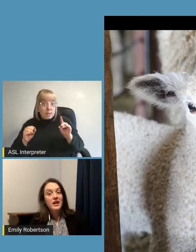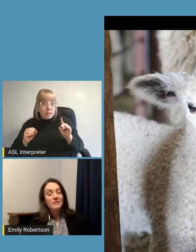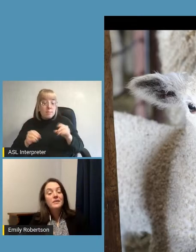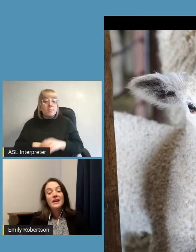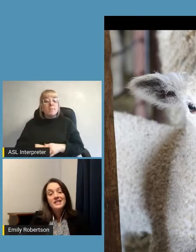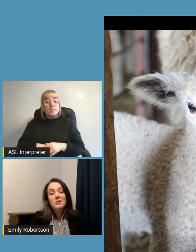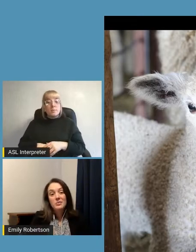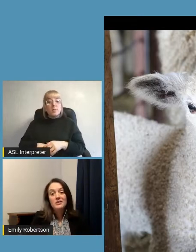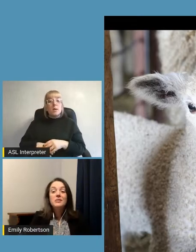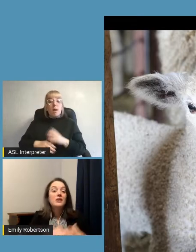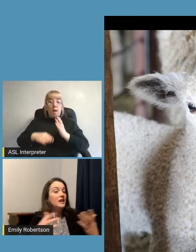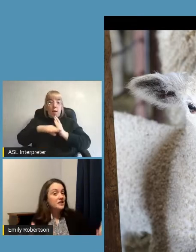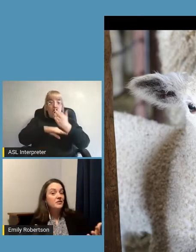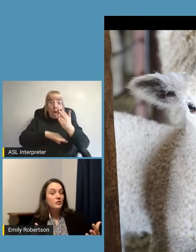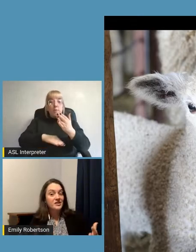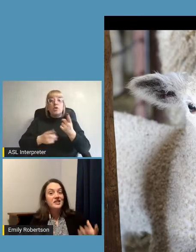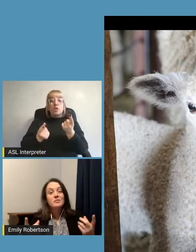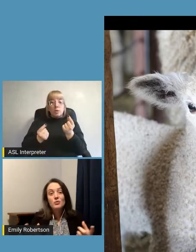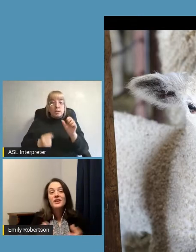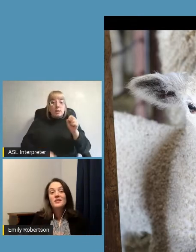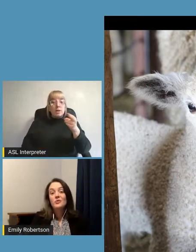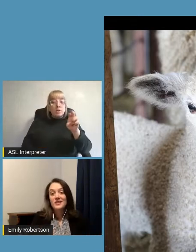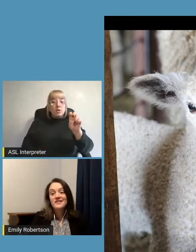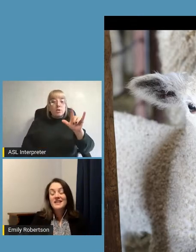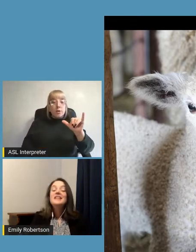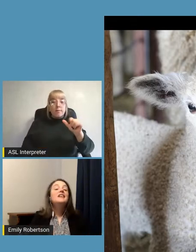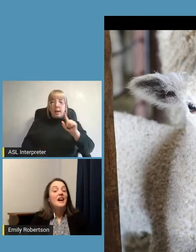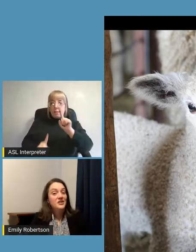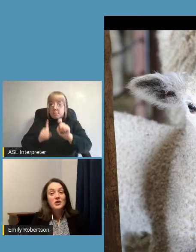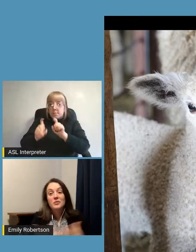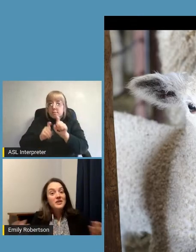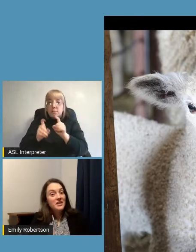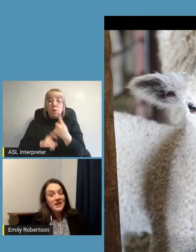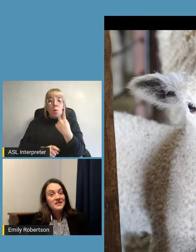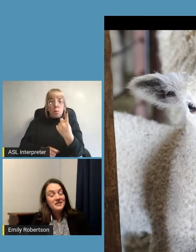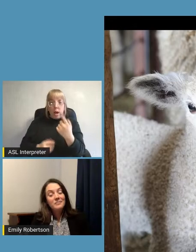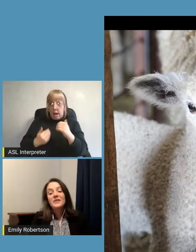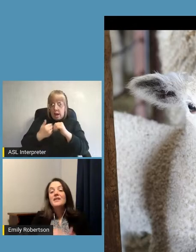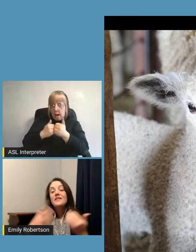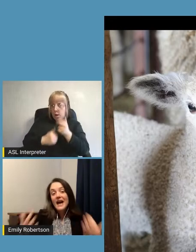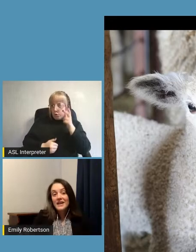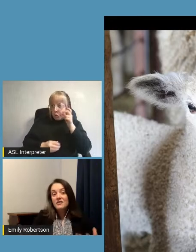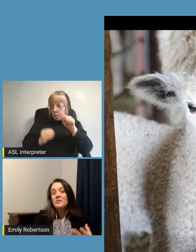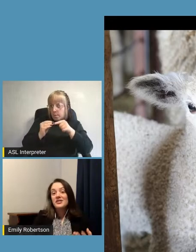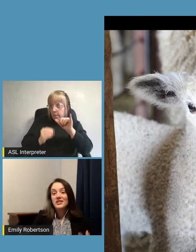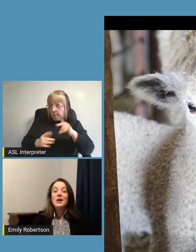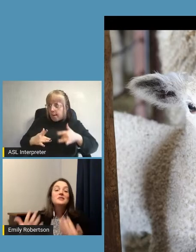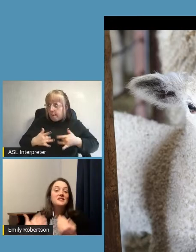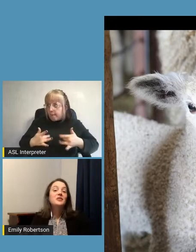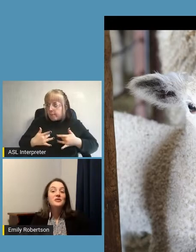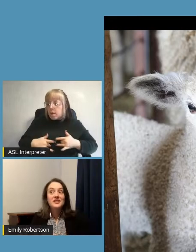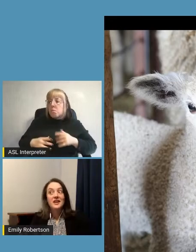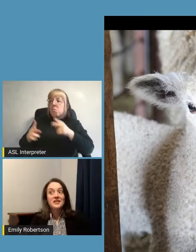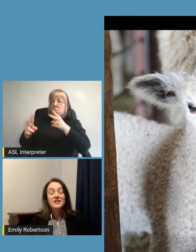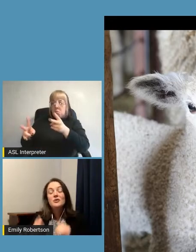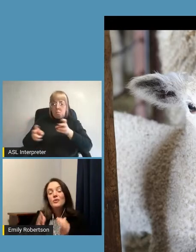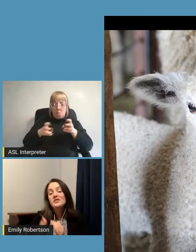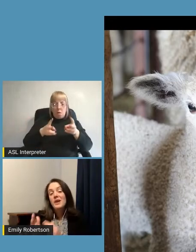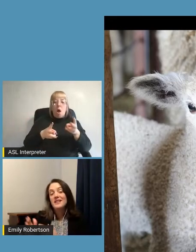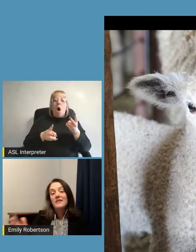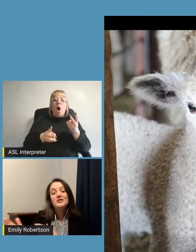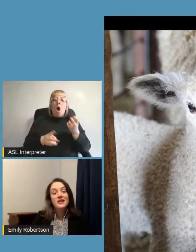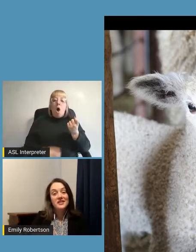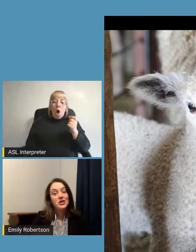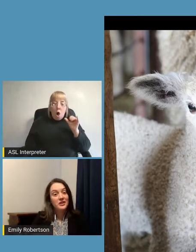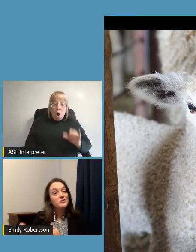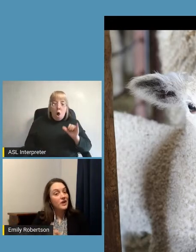visitor survey and asked people a lot of different questions. But one of them was, how did you hear about the event? And then that information helps us to understand which